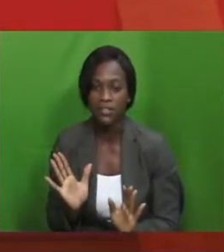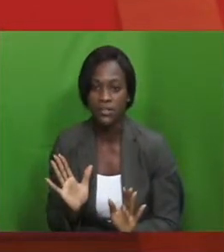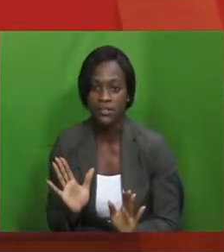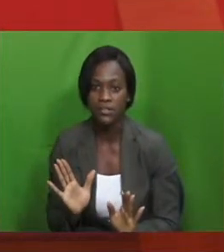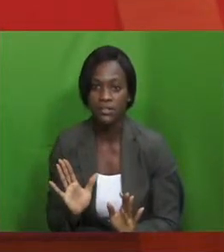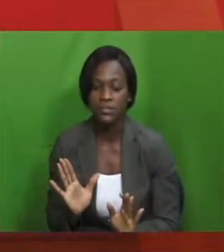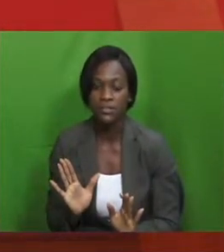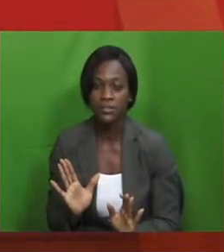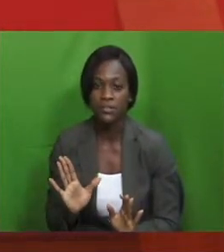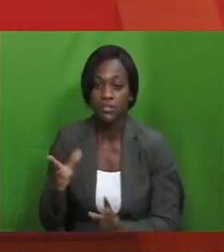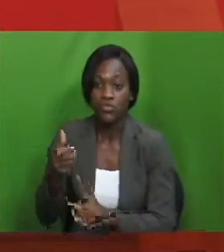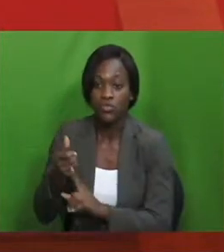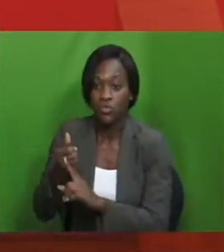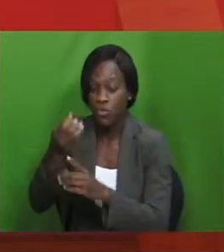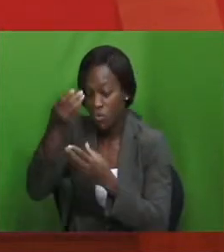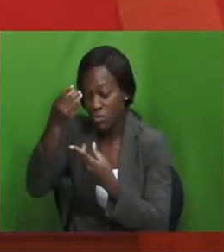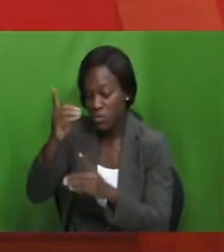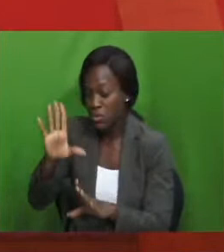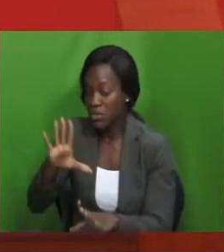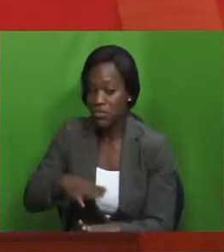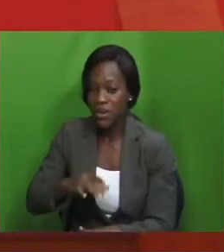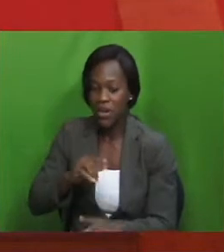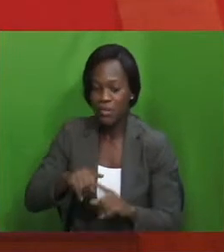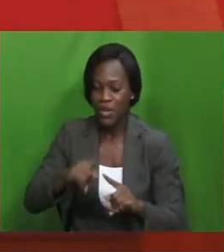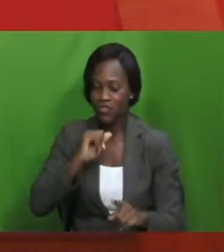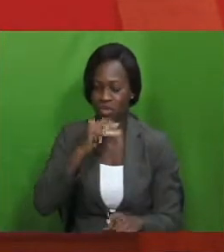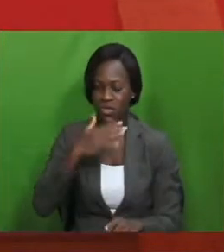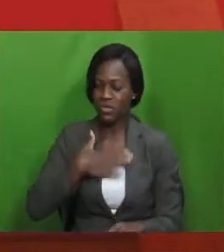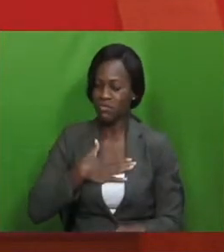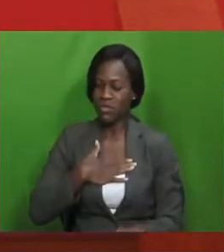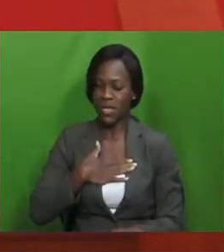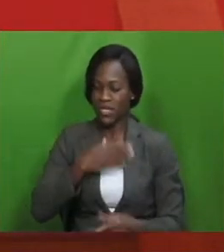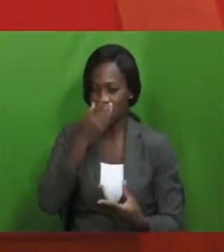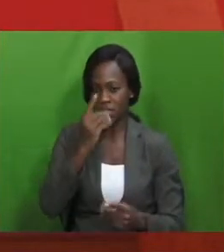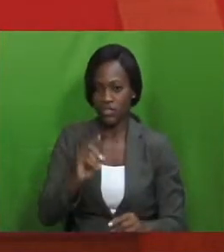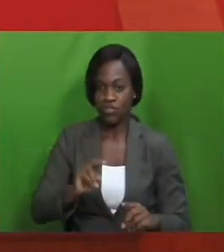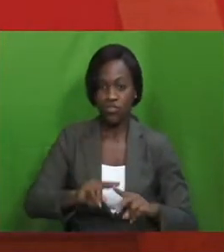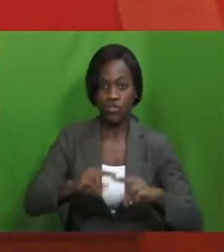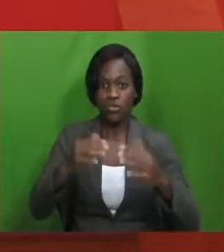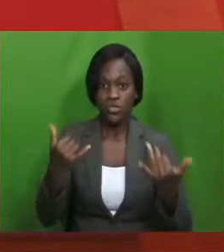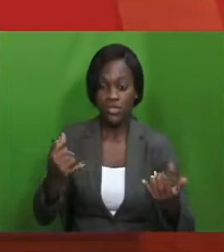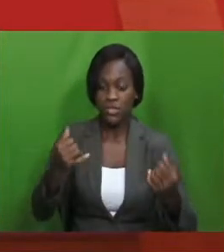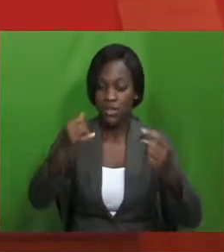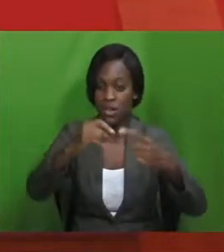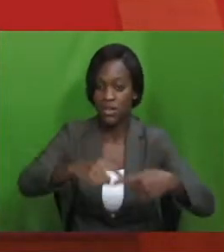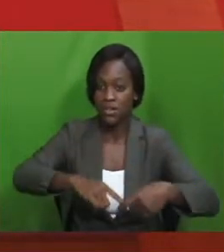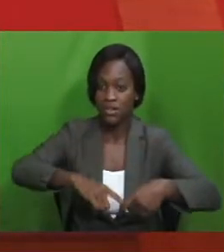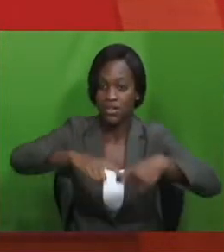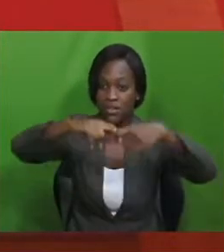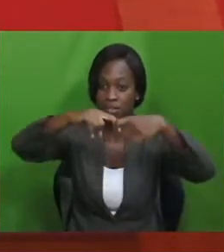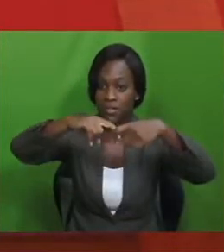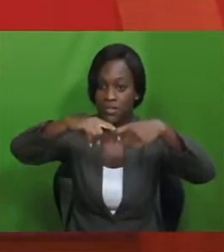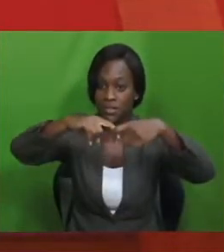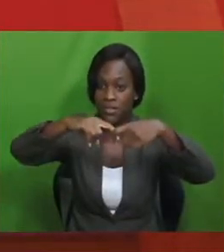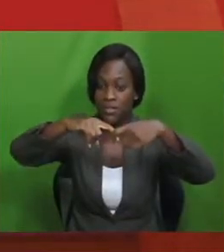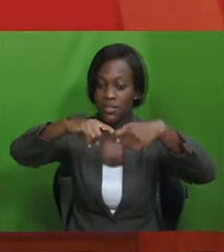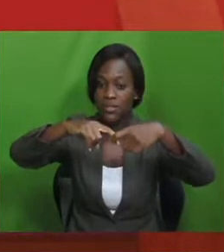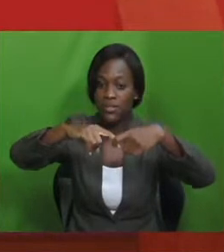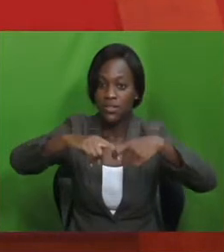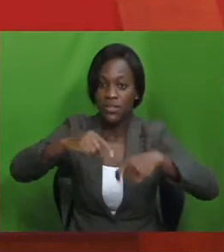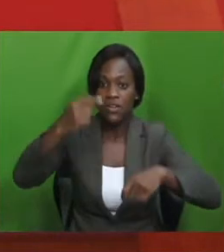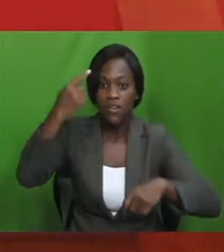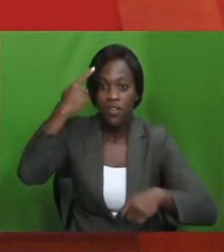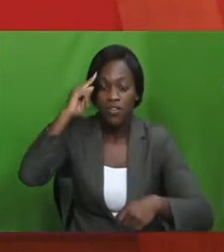decision, not that of the Speaker. And so the House is accordingly suspended, at least for the